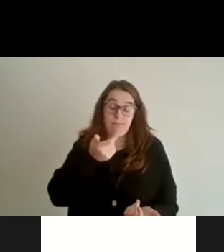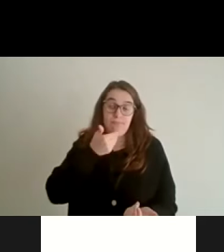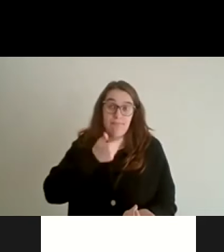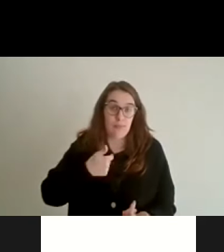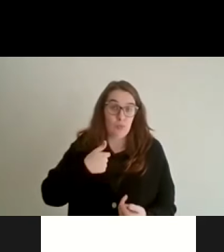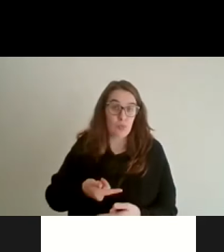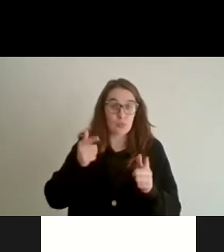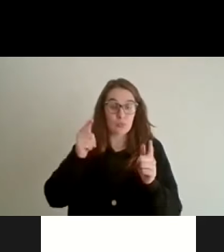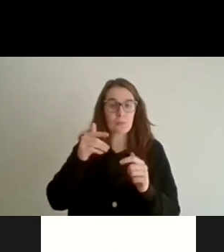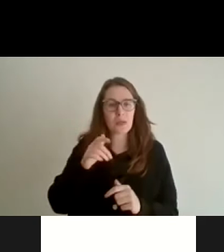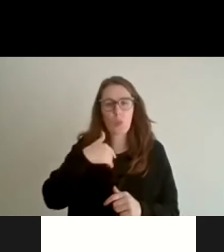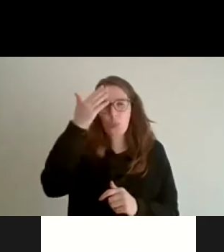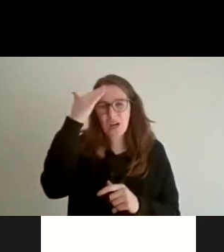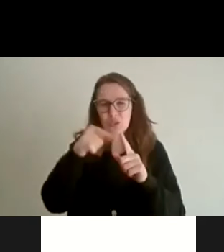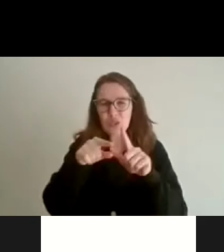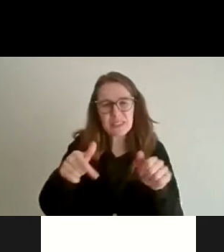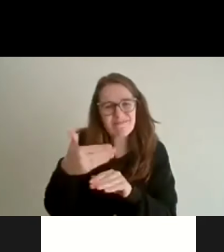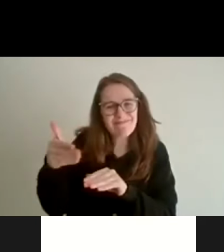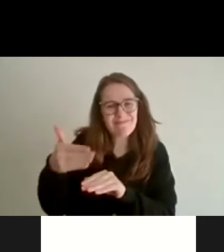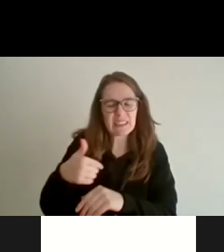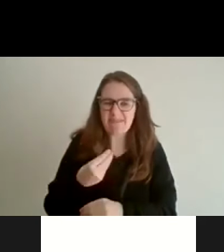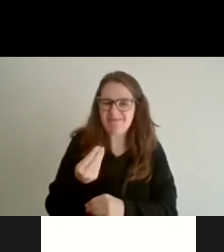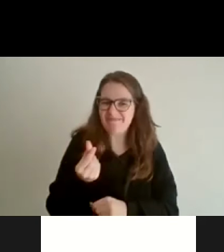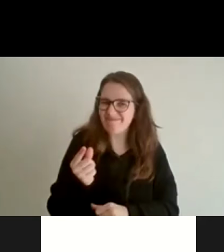not be the right road to go.